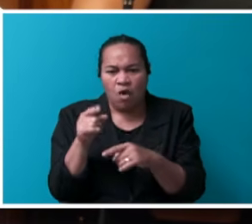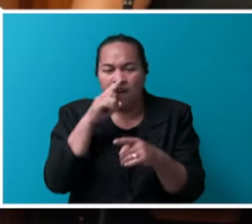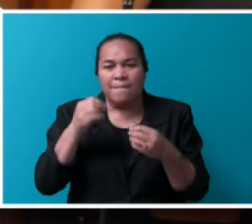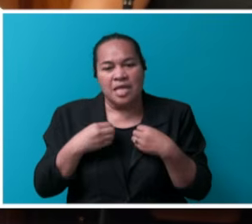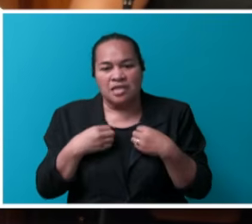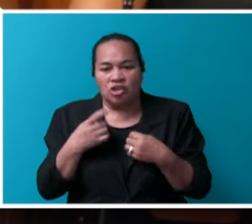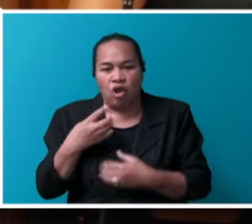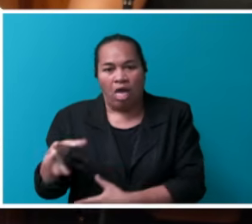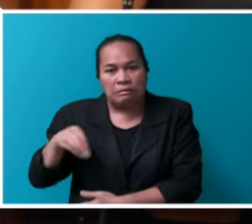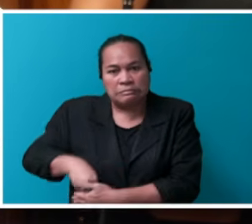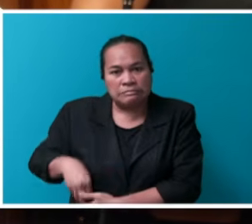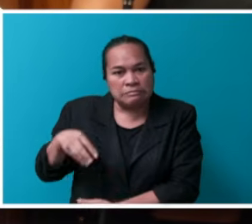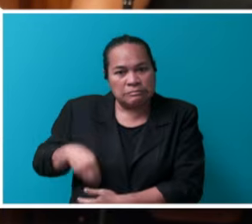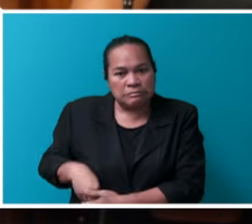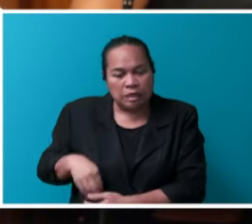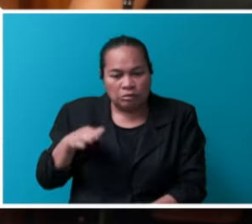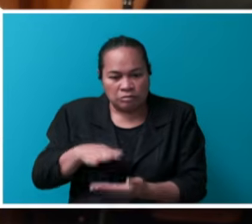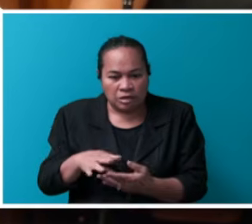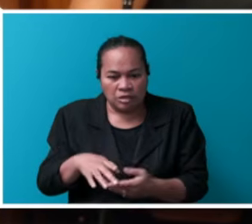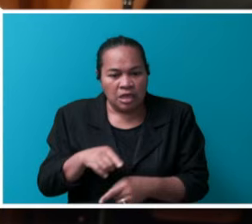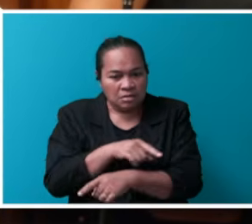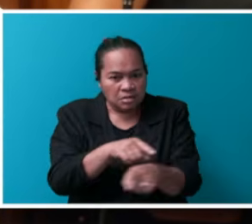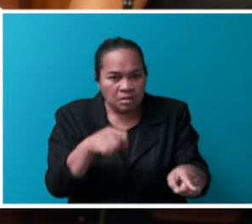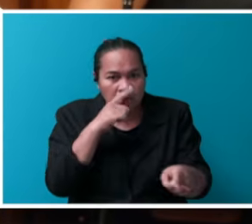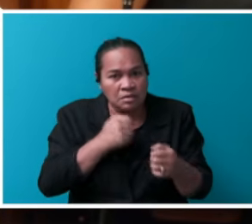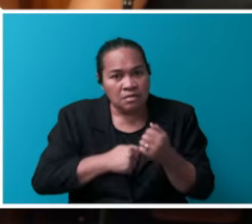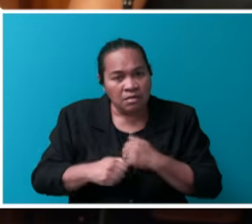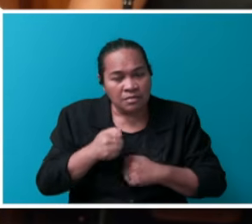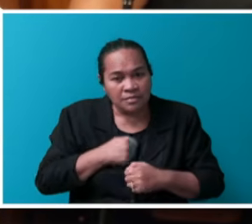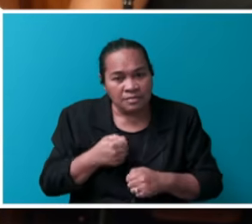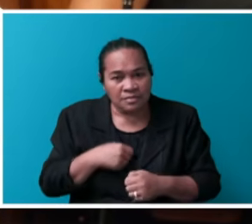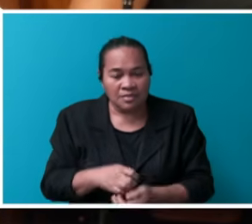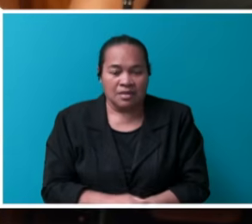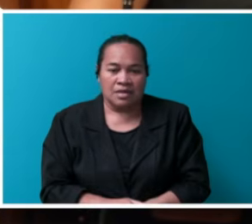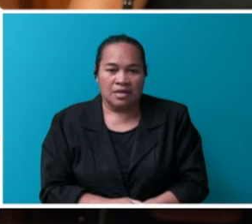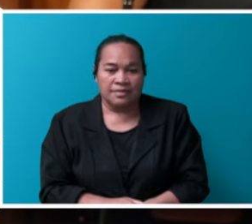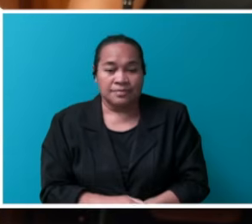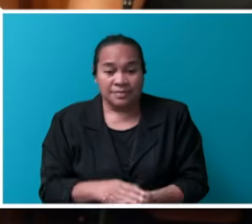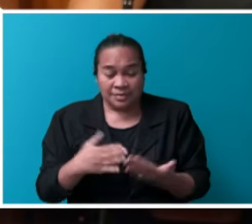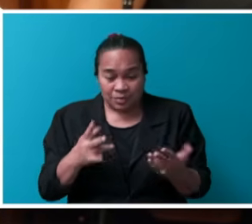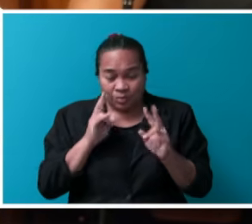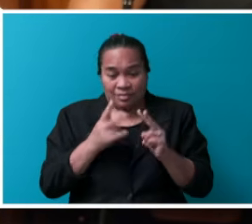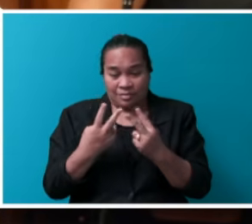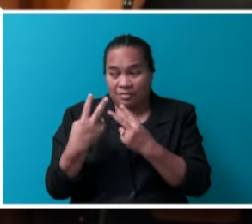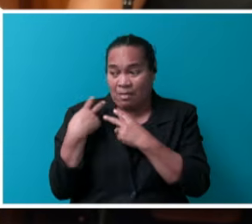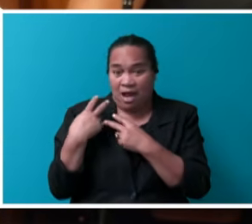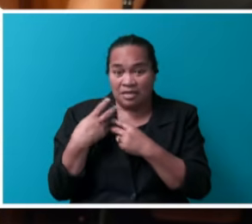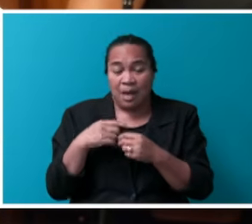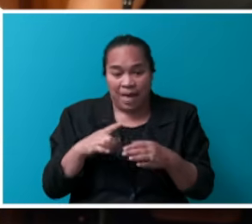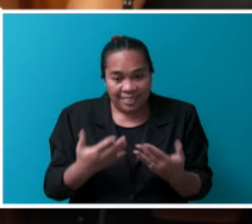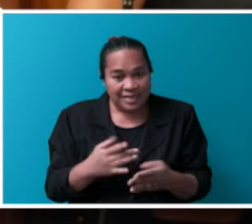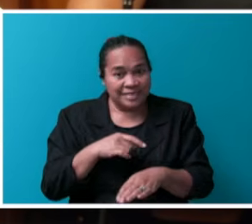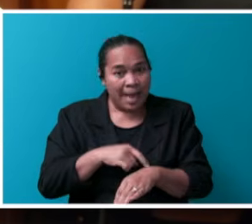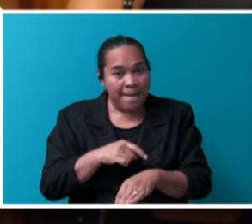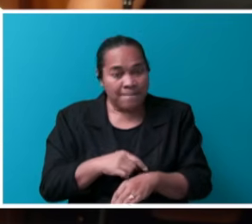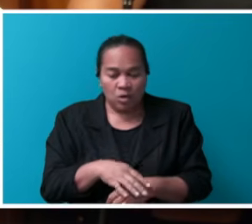these reductions and deprive our ordinary people of the much-needed price relief. We have seen this in the past, but this time, Mr. Speaker,